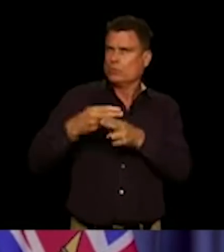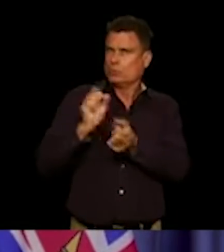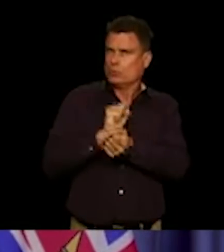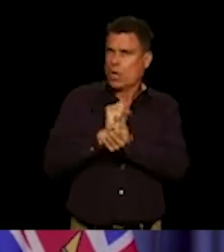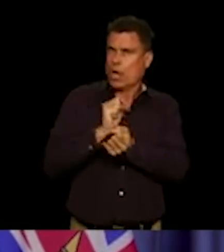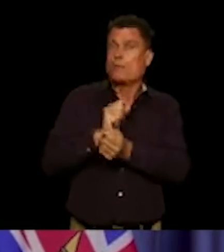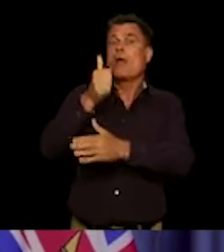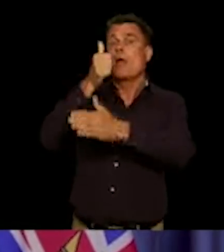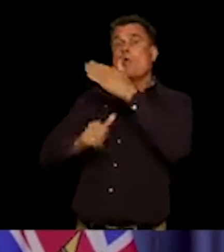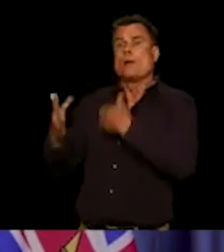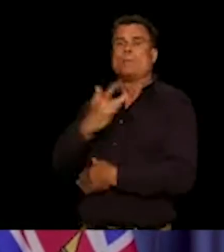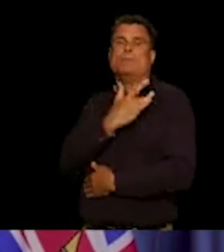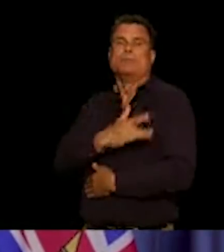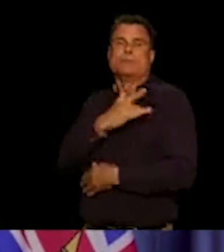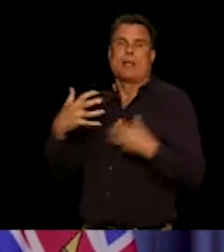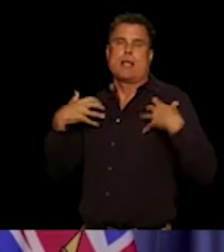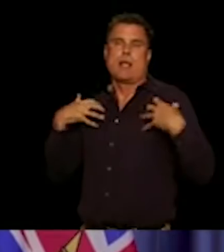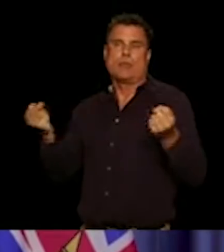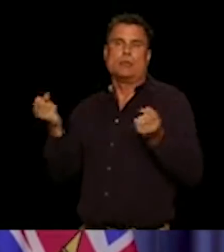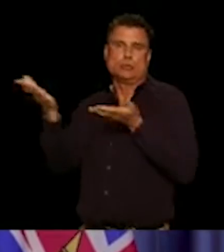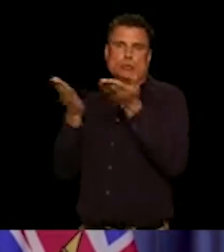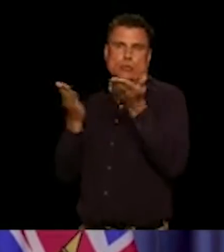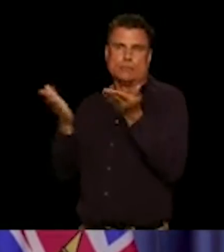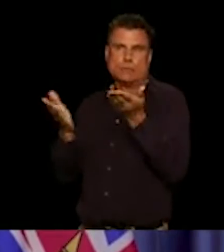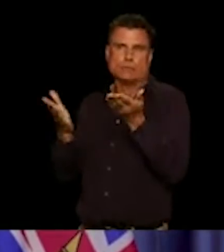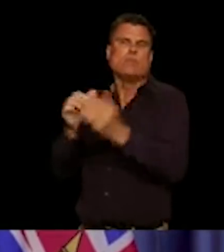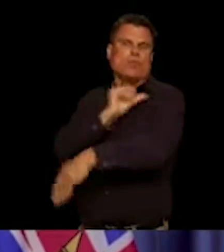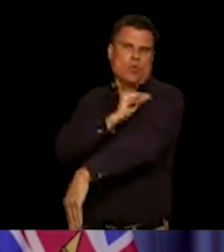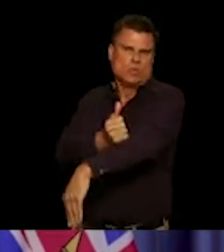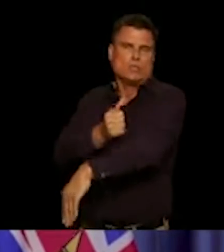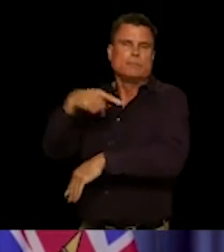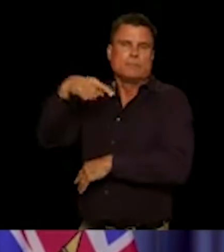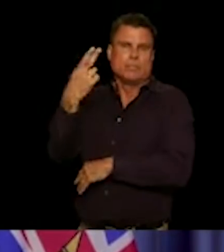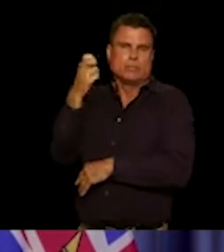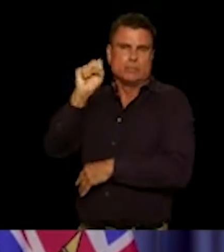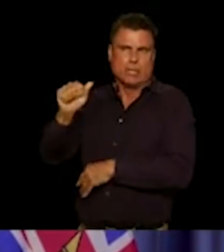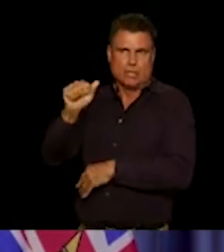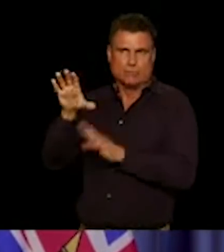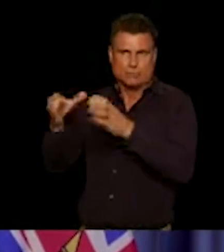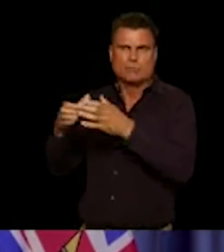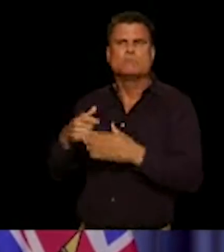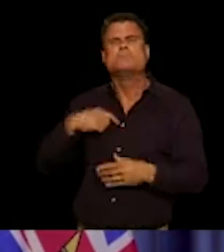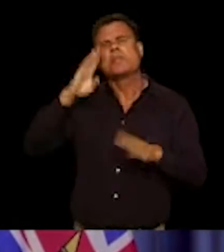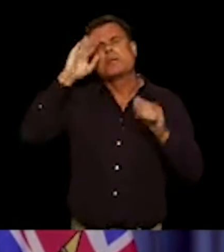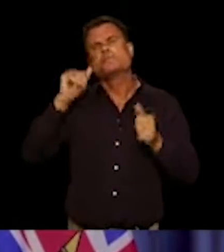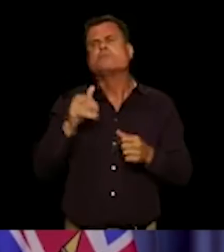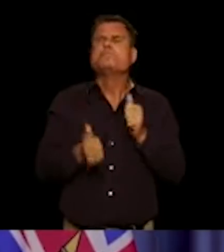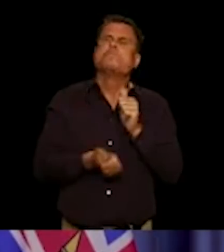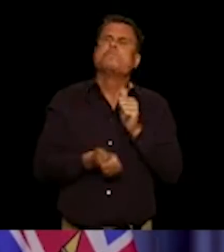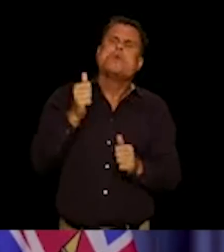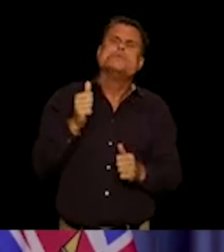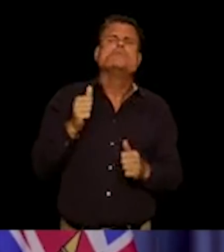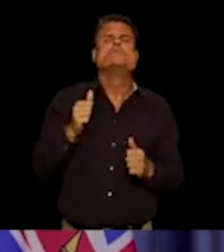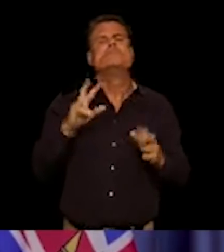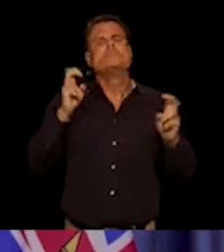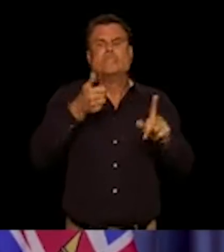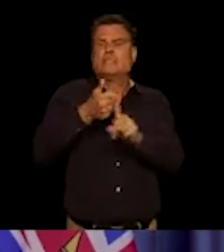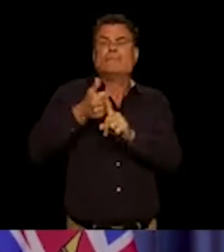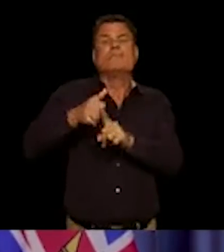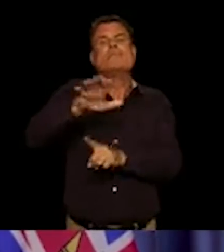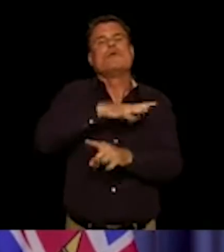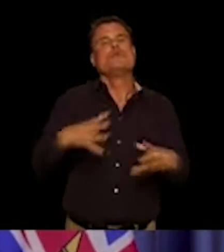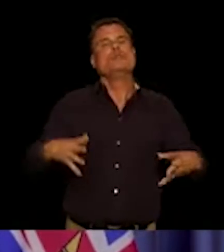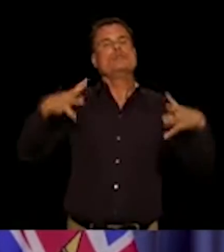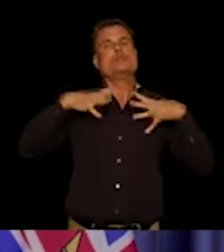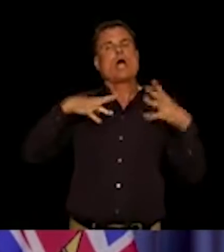recruited by the Provincial Health Services Authority. We expect many will be retired nurses and other healthcare professionals, as well as